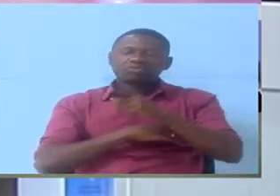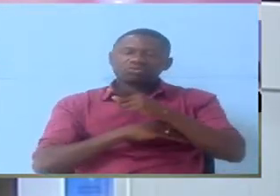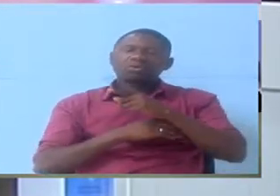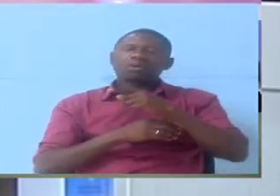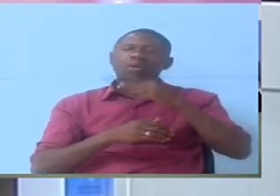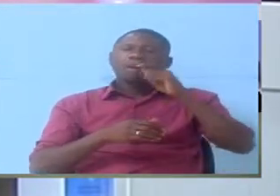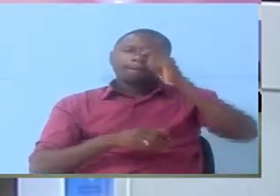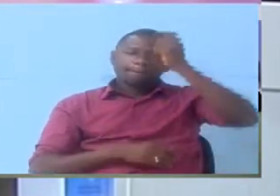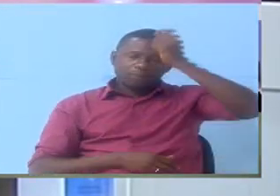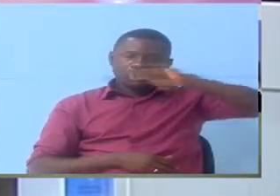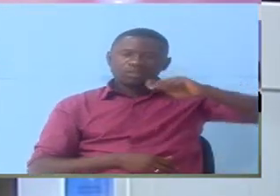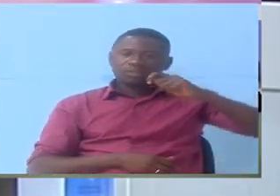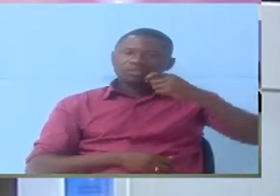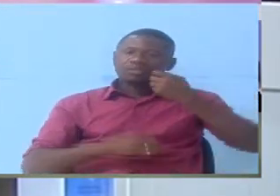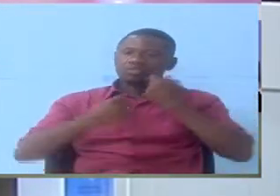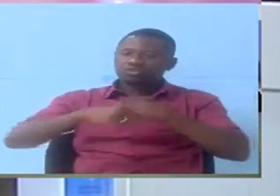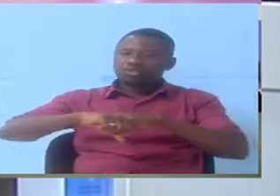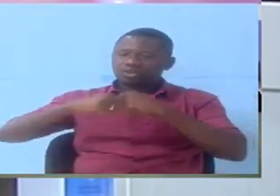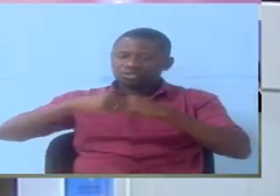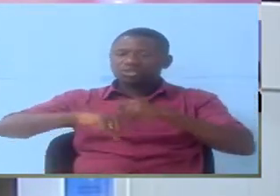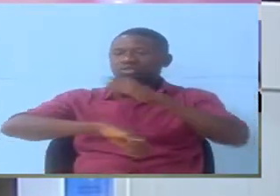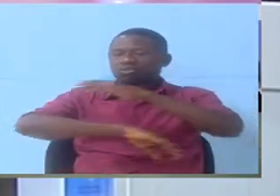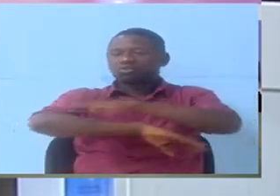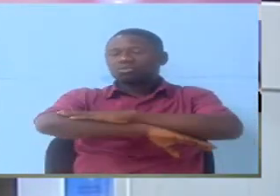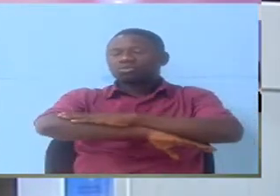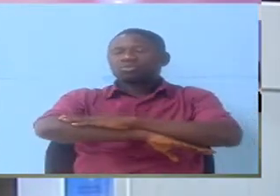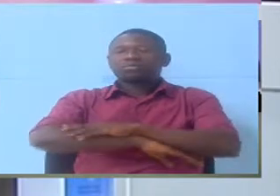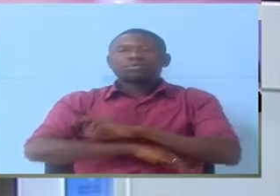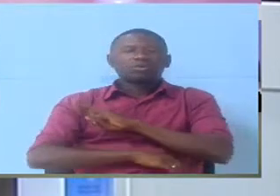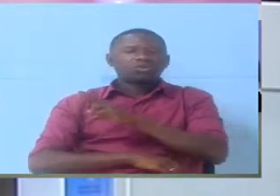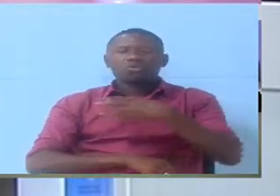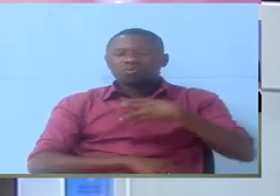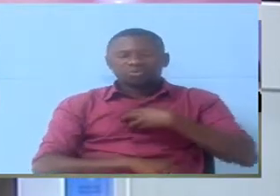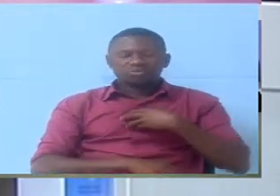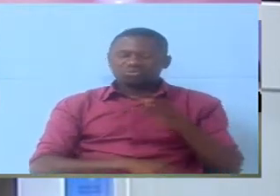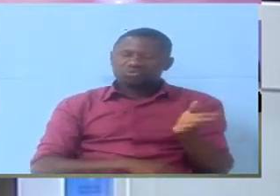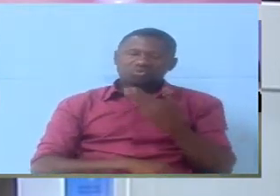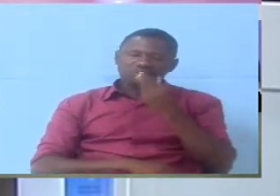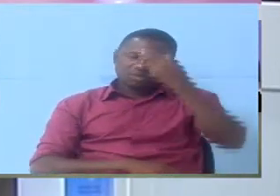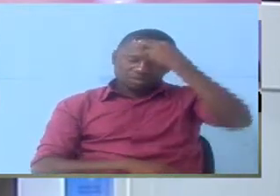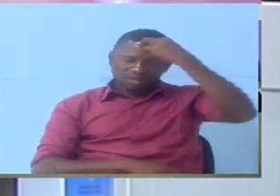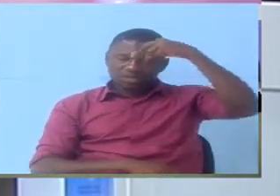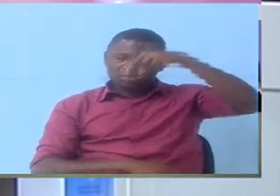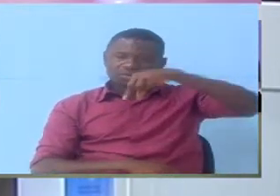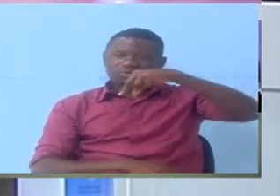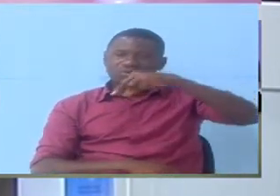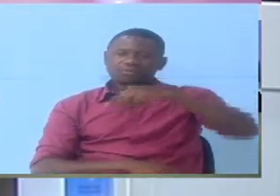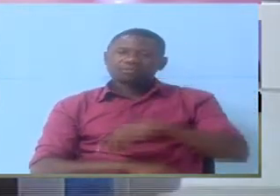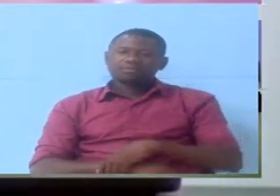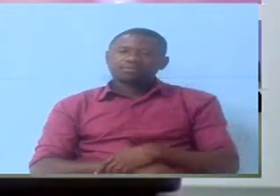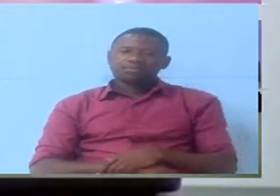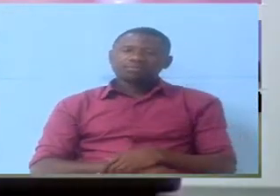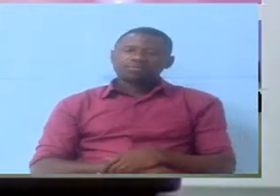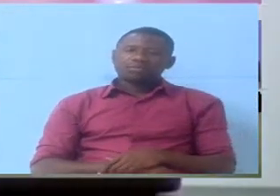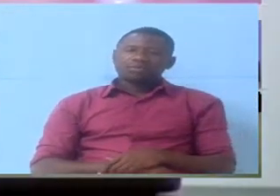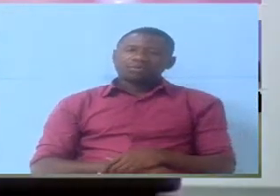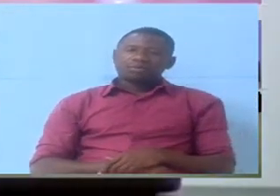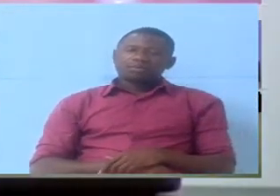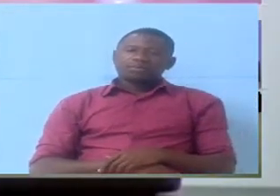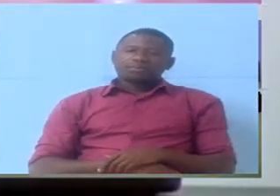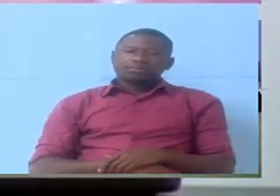I don't want to go to. I wouldn't want to go to the headquarters. Headquarters. Did they in fact